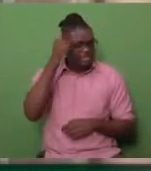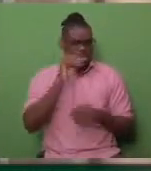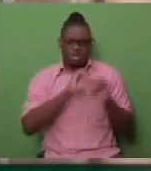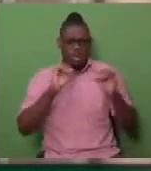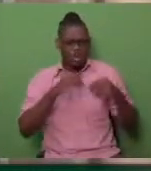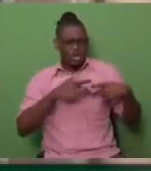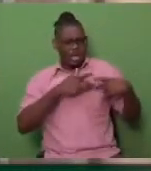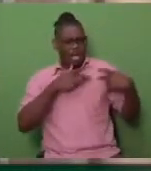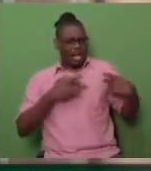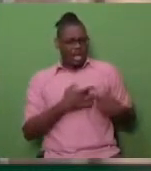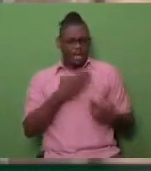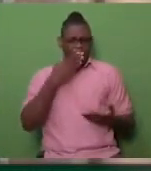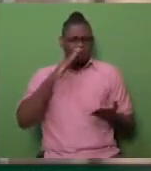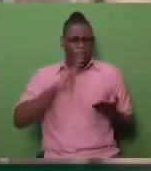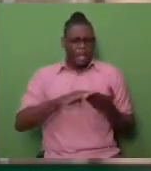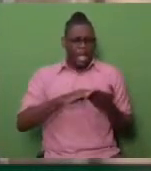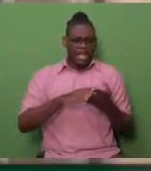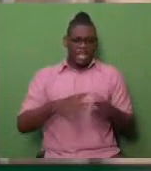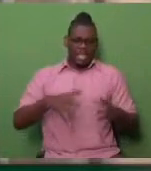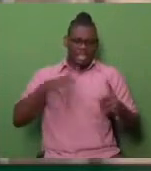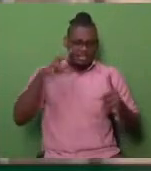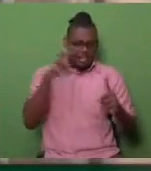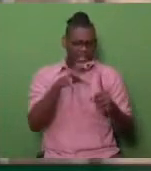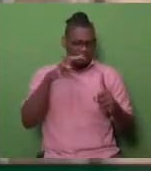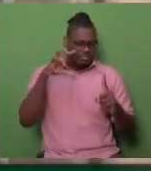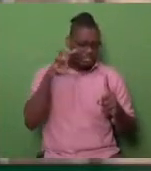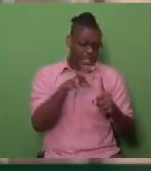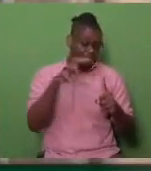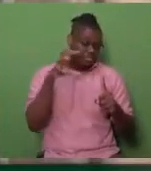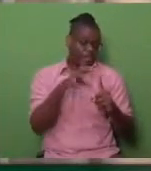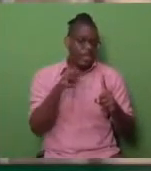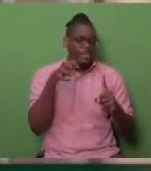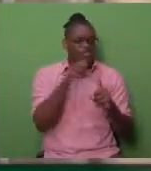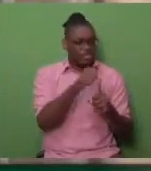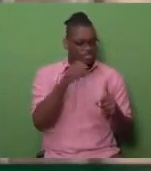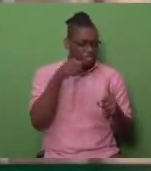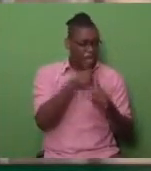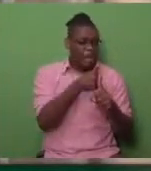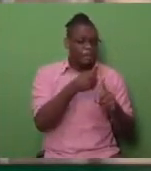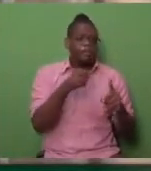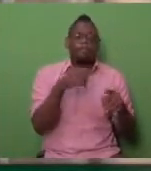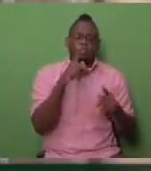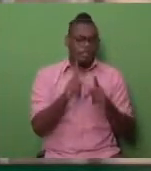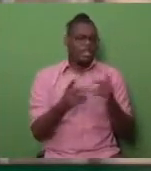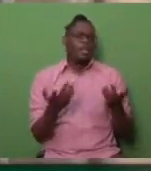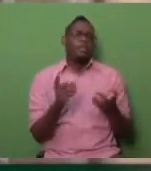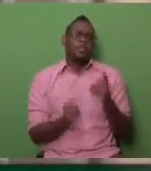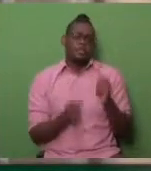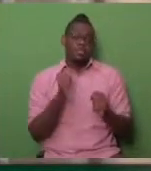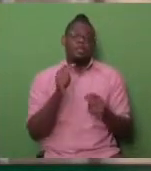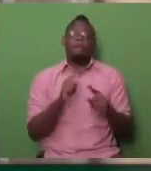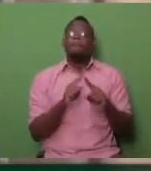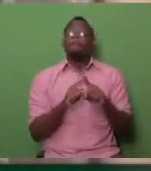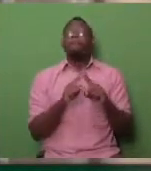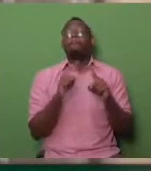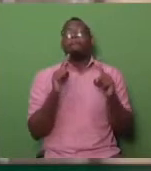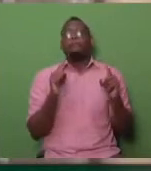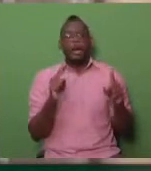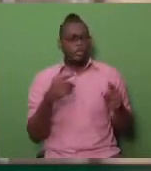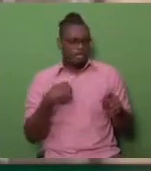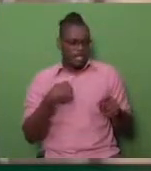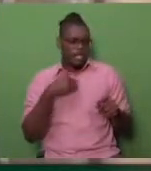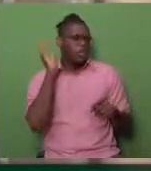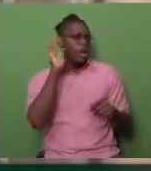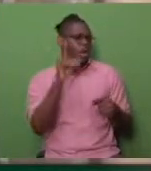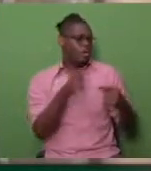budget 2022. I intend to be opposite to the minister, who was long on rhetoric but short on